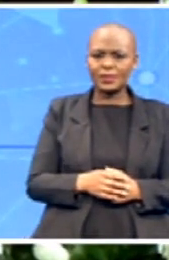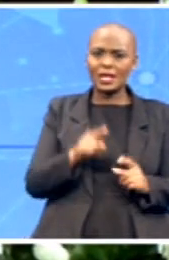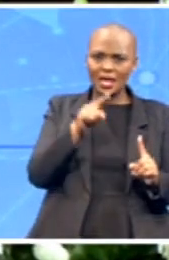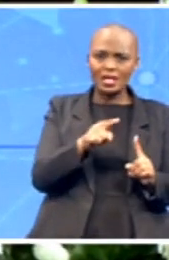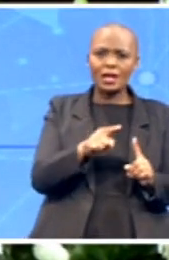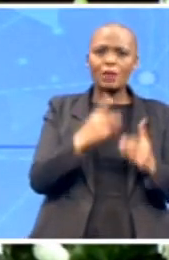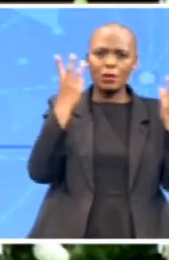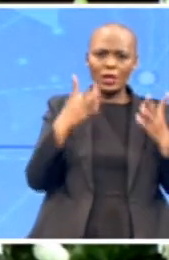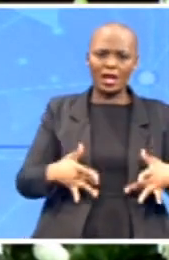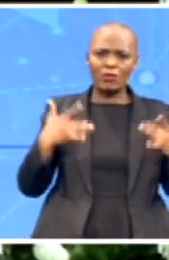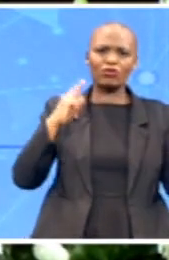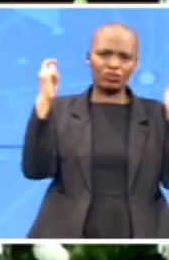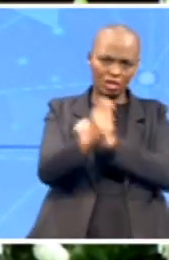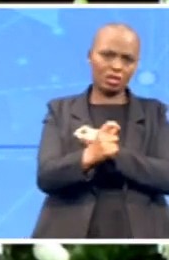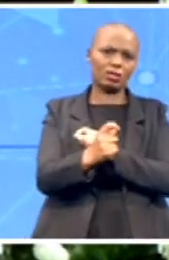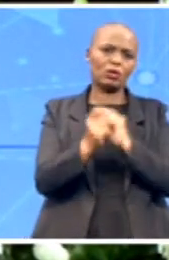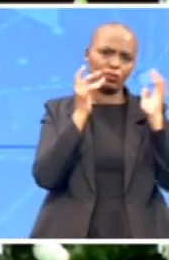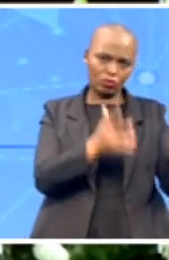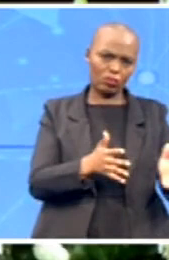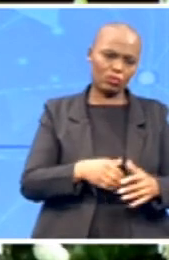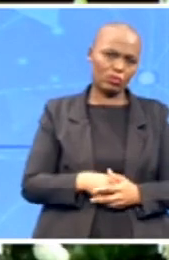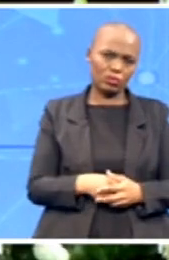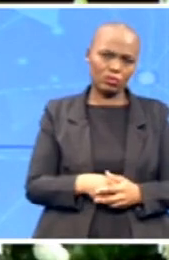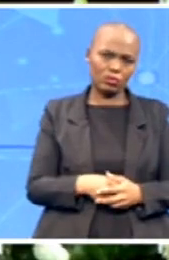was his hobby.